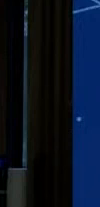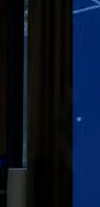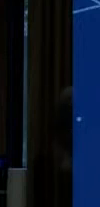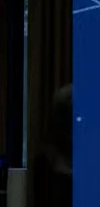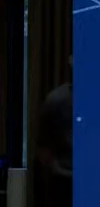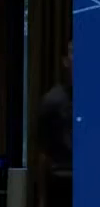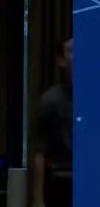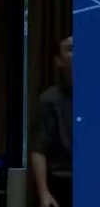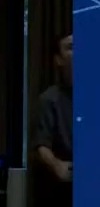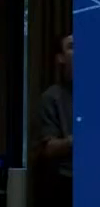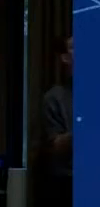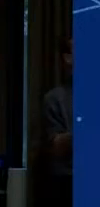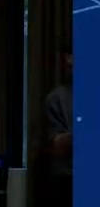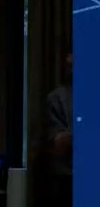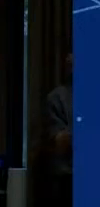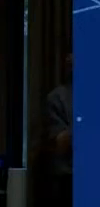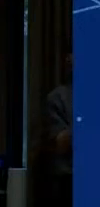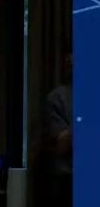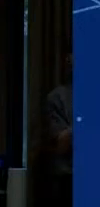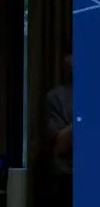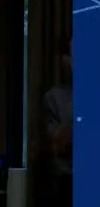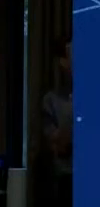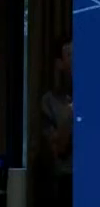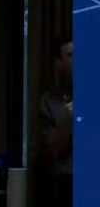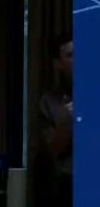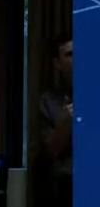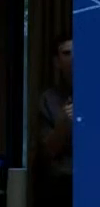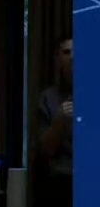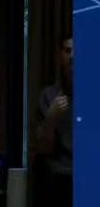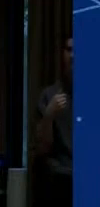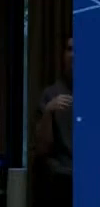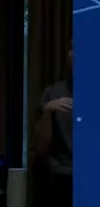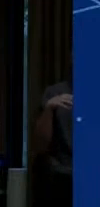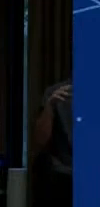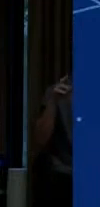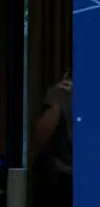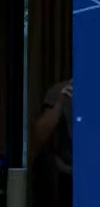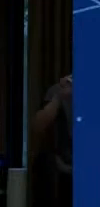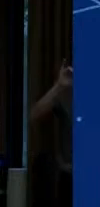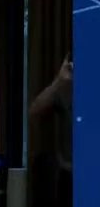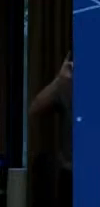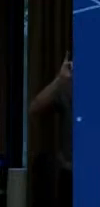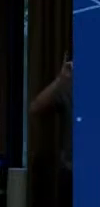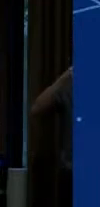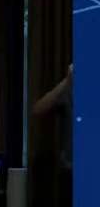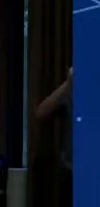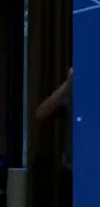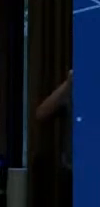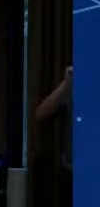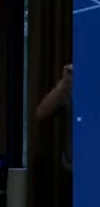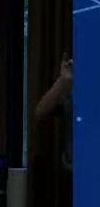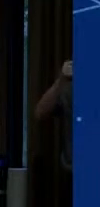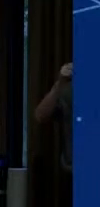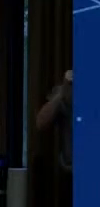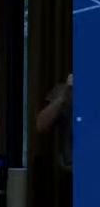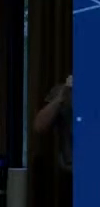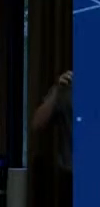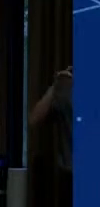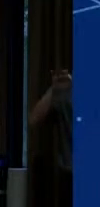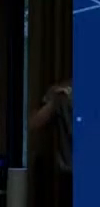do instead is actually take J.K. Rowling's words and give that and see what images came up